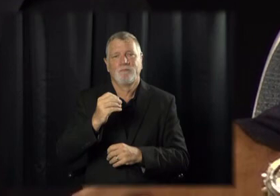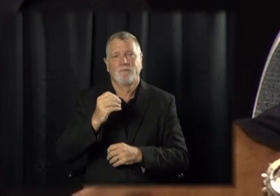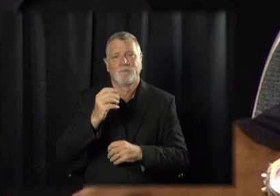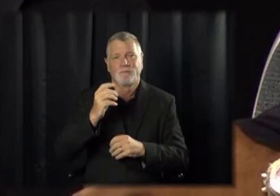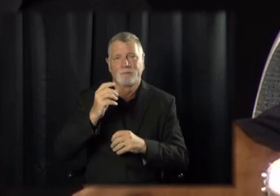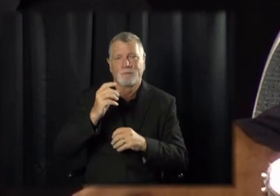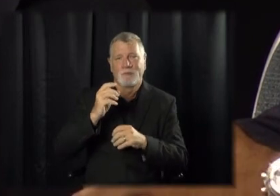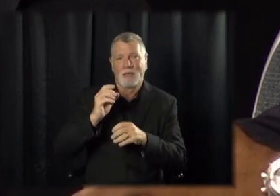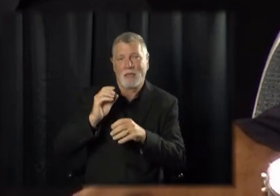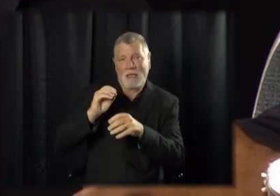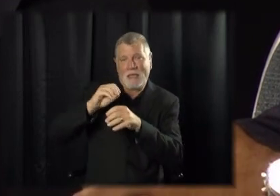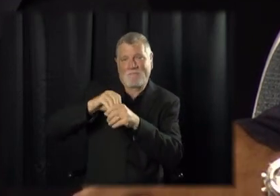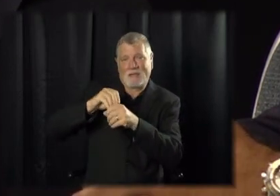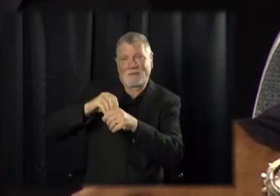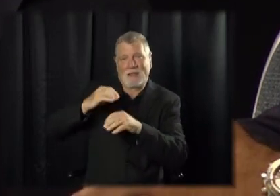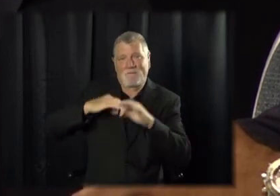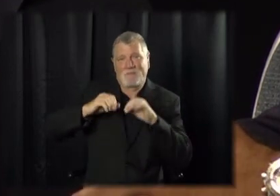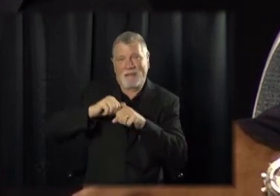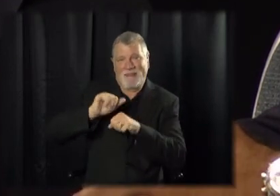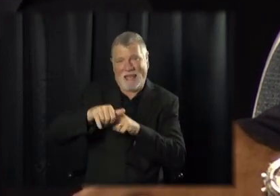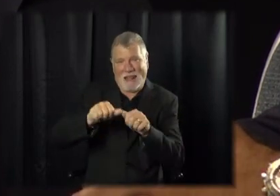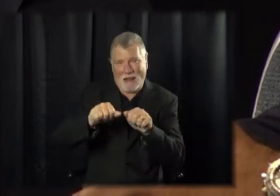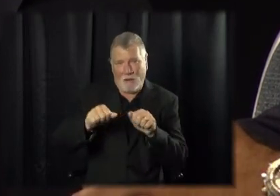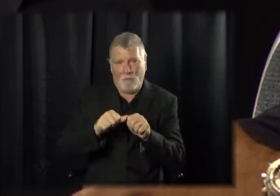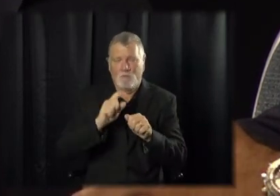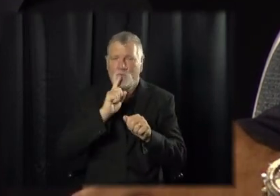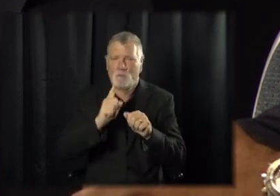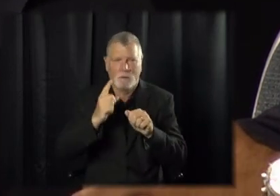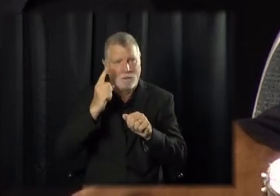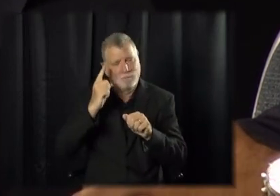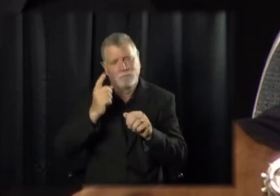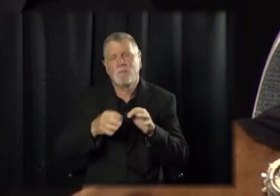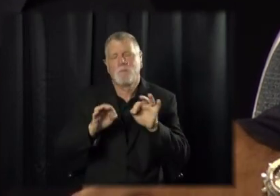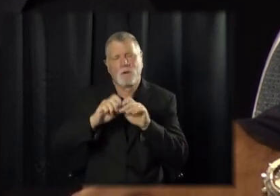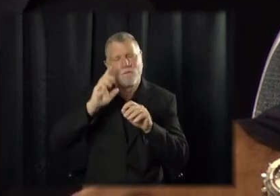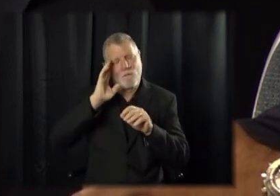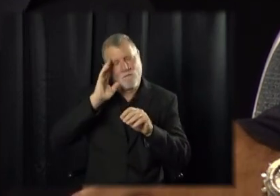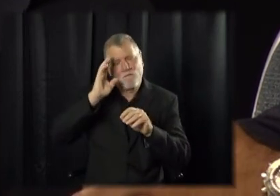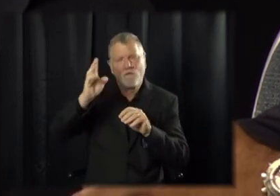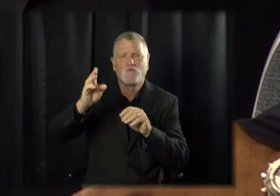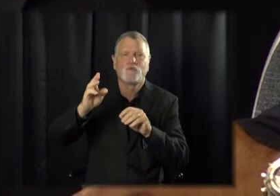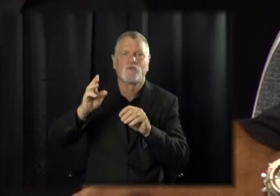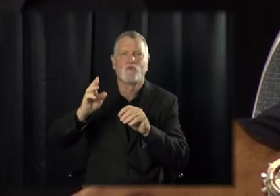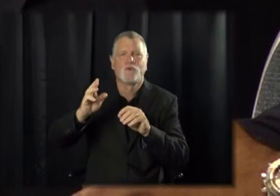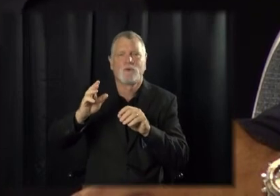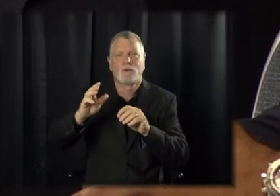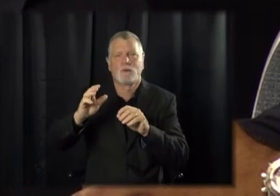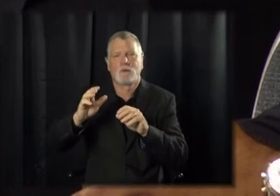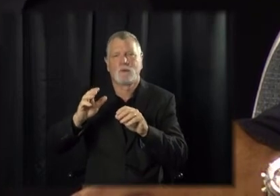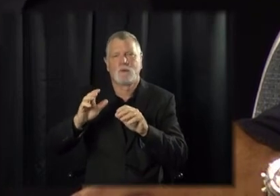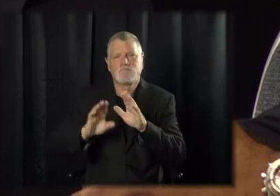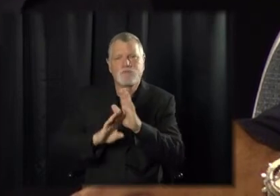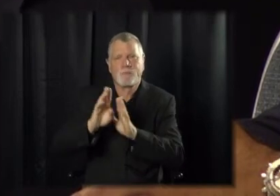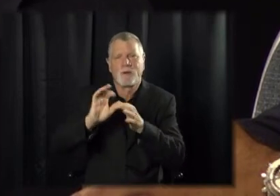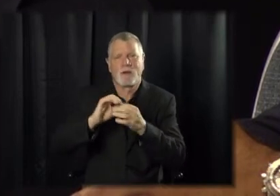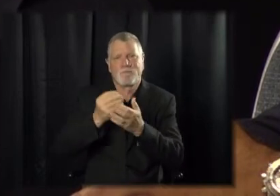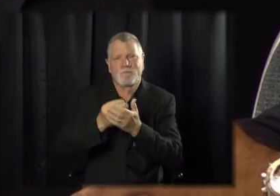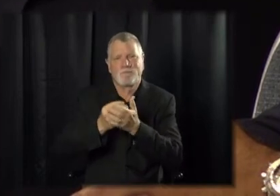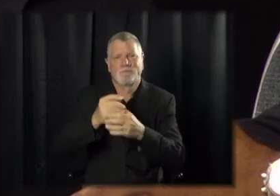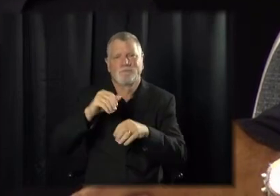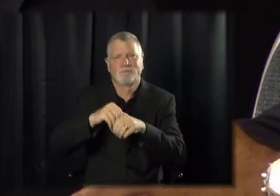strategic investments in these areas are fundamental to the long-term economic prosperity of the Commonwealth. We talk about